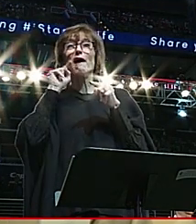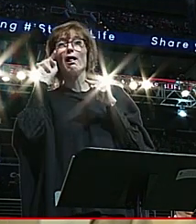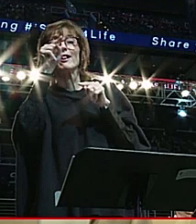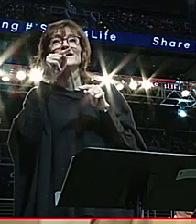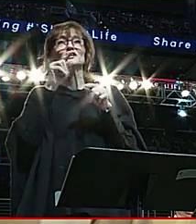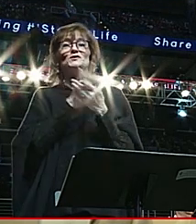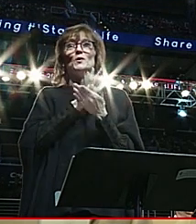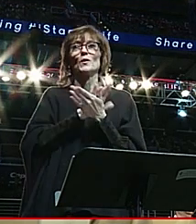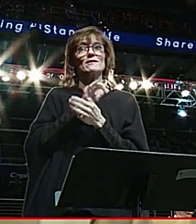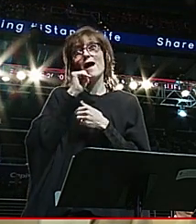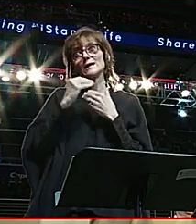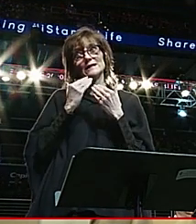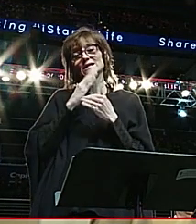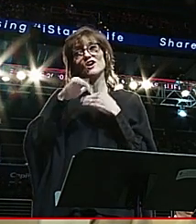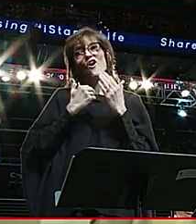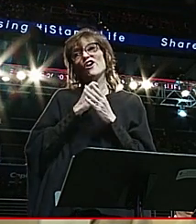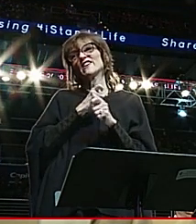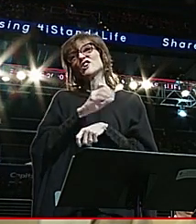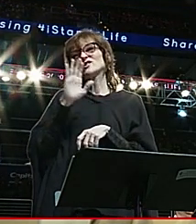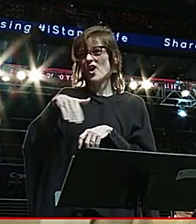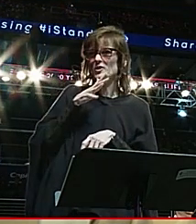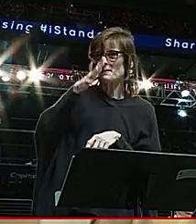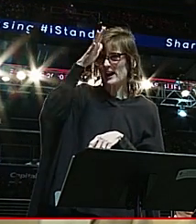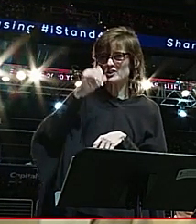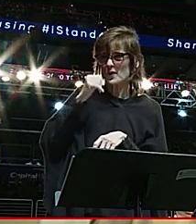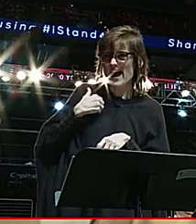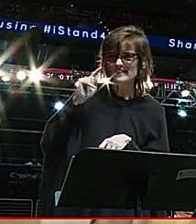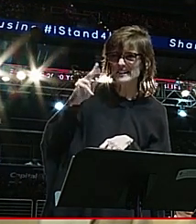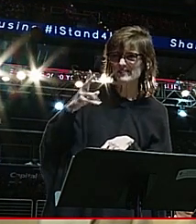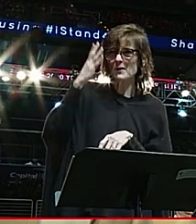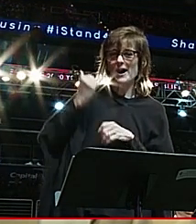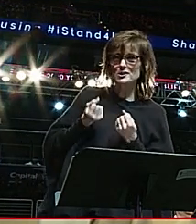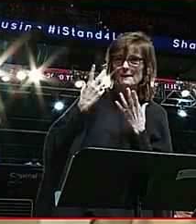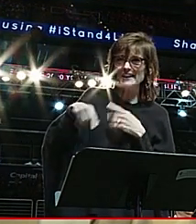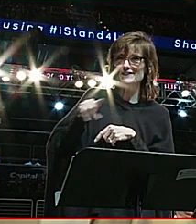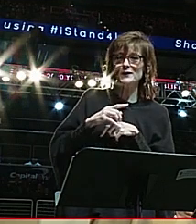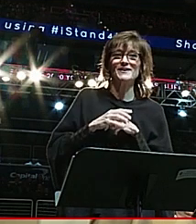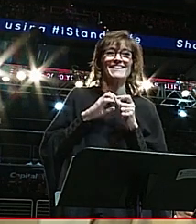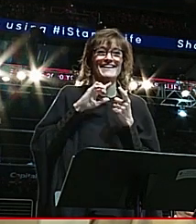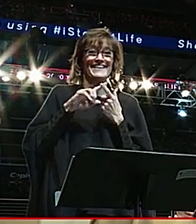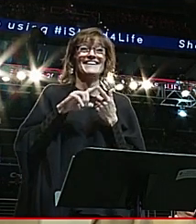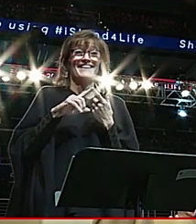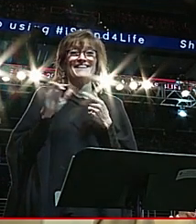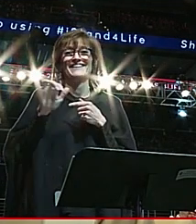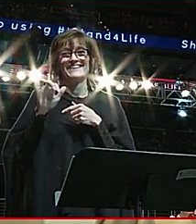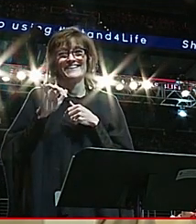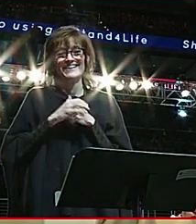then all the jokes about, didn't your parents have TV? Why are you so many? And so forth and so